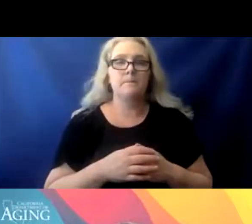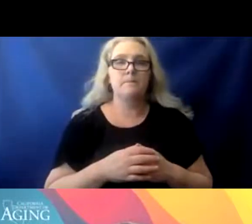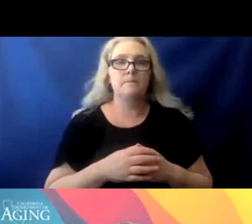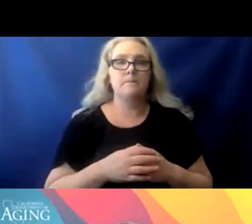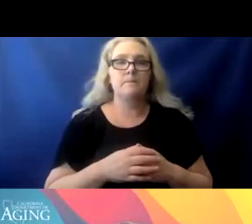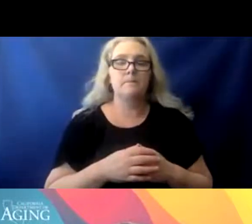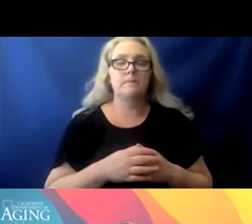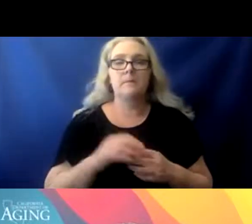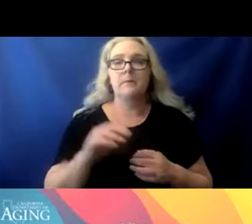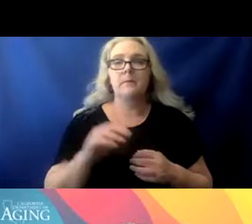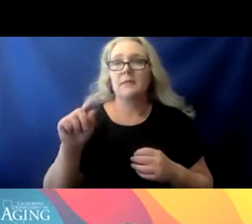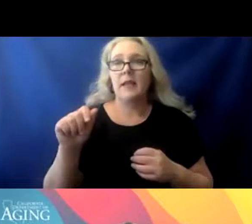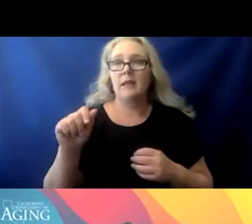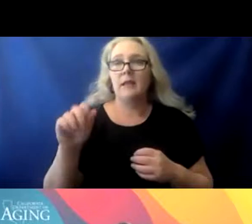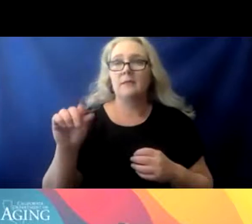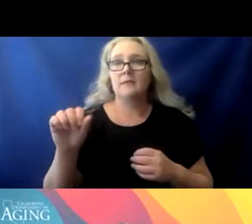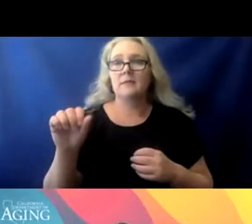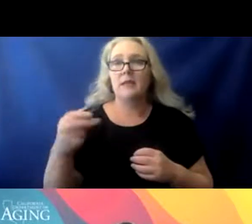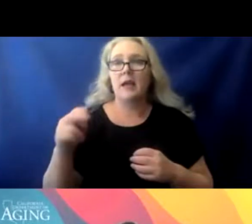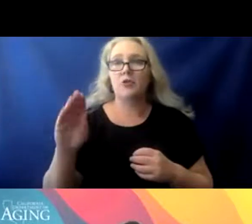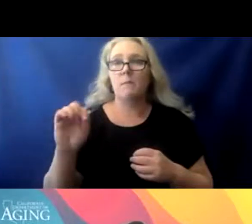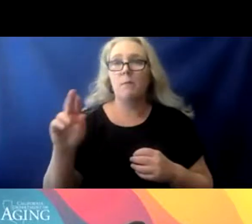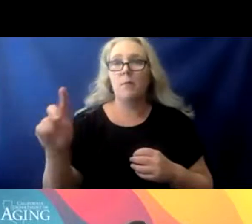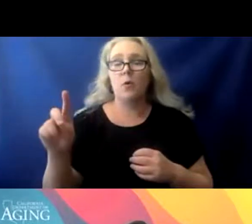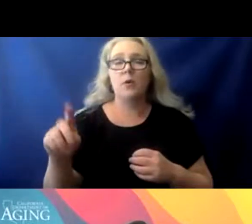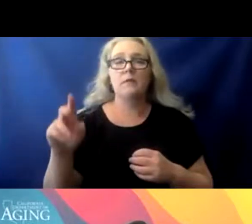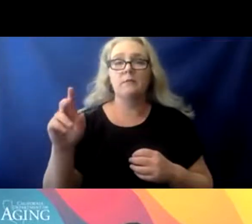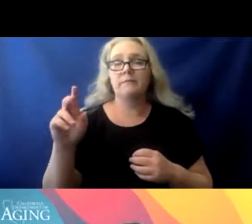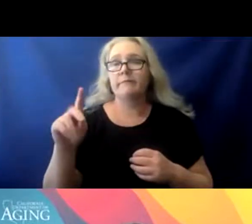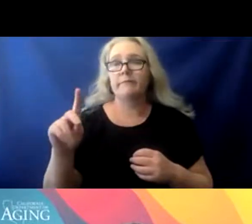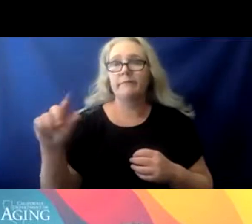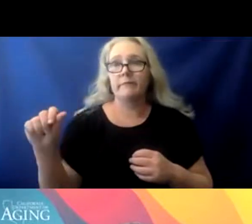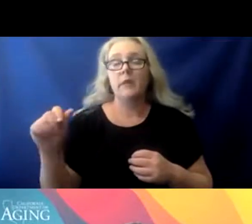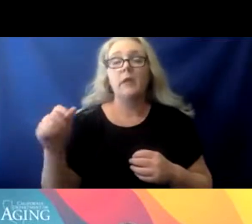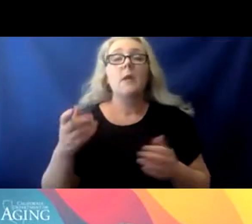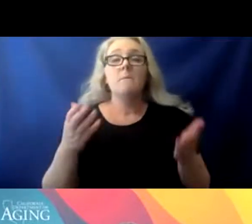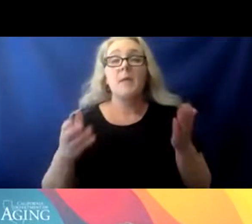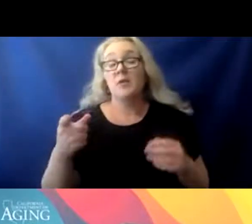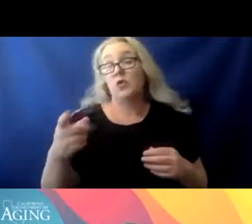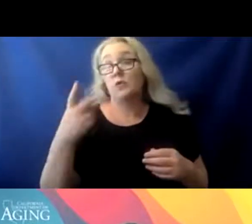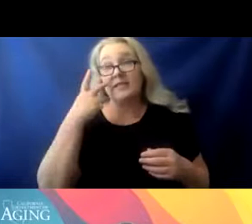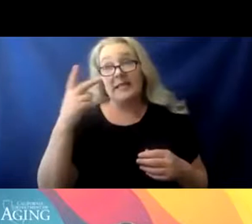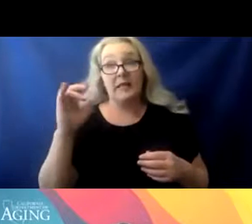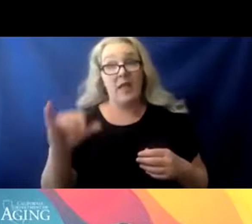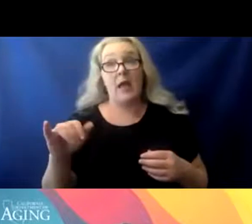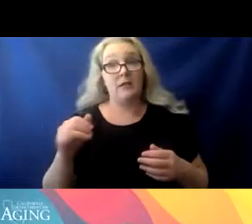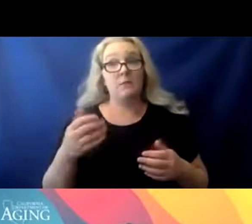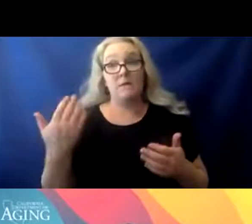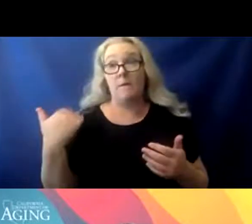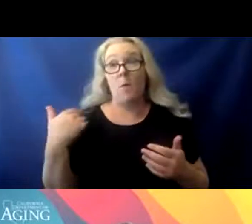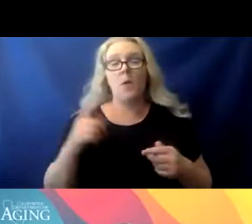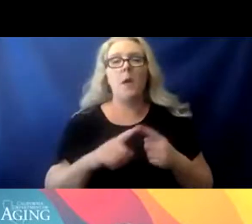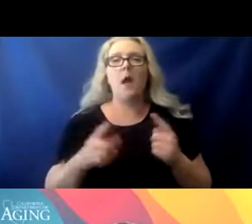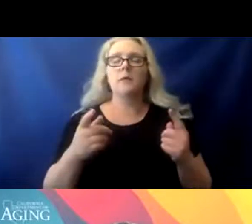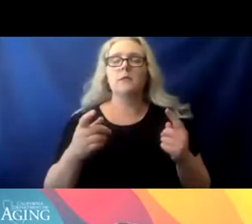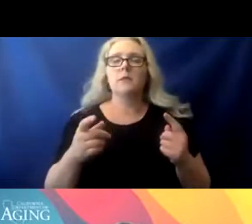you, though, you've seen this resource before, but I'm hoping to keep it fresh for you and also demonstrate